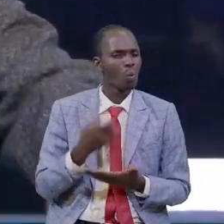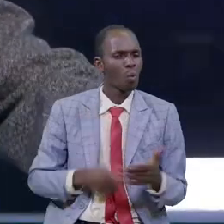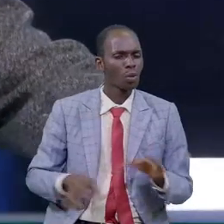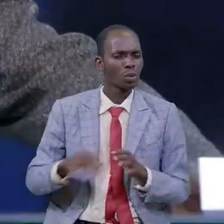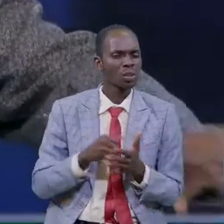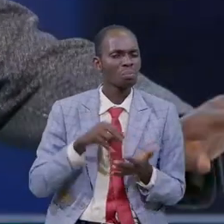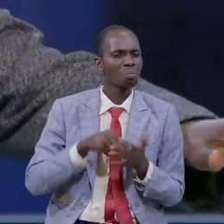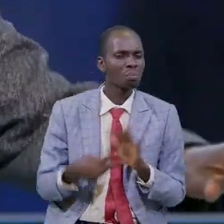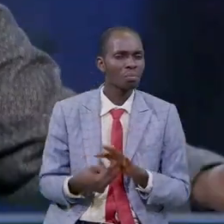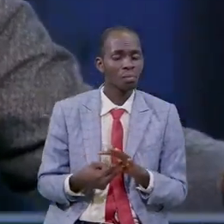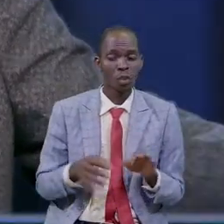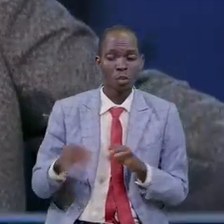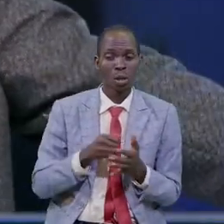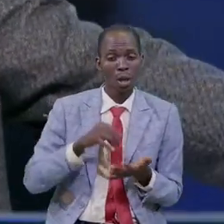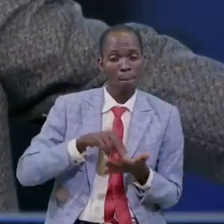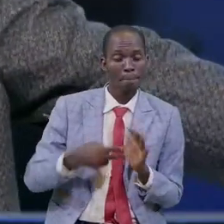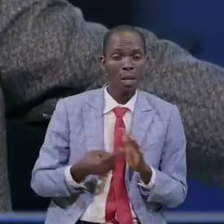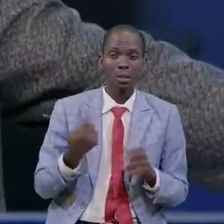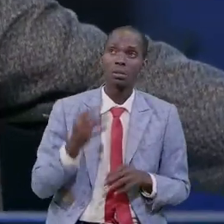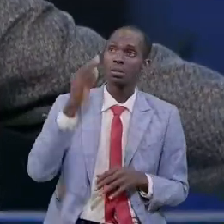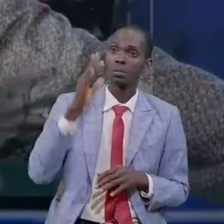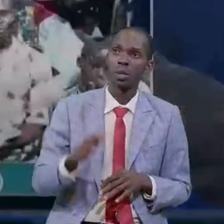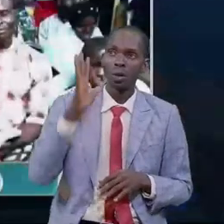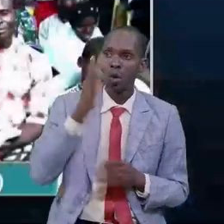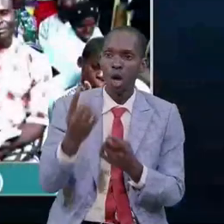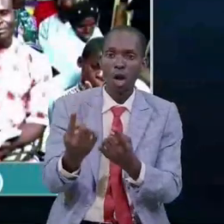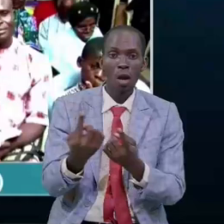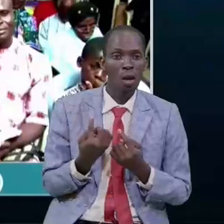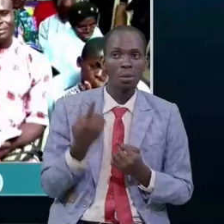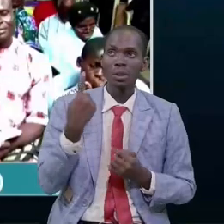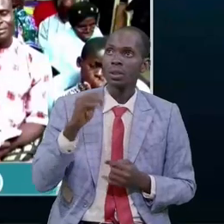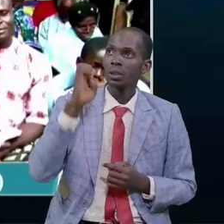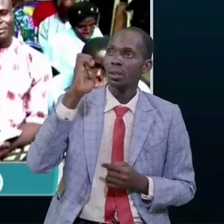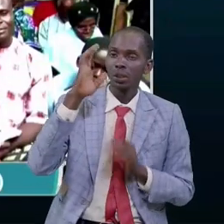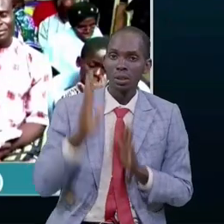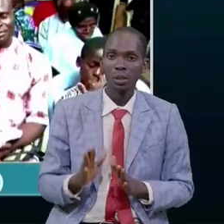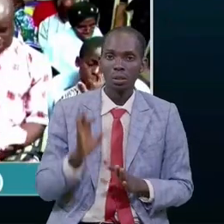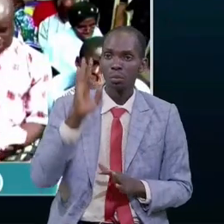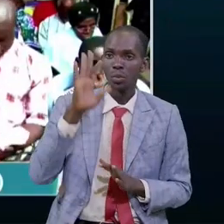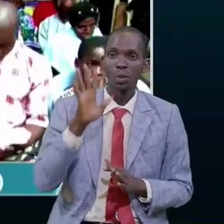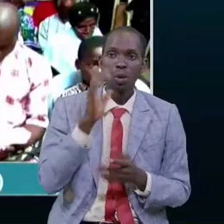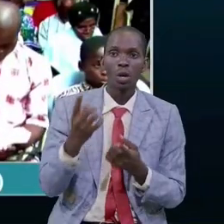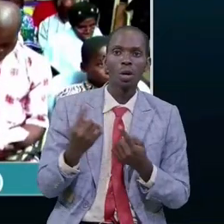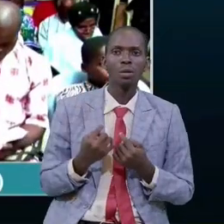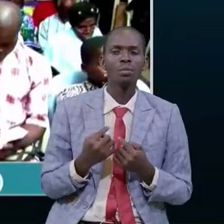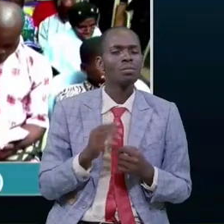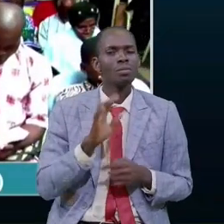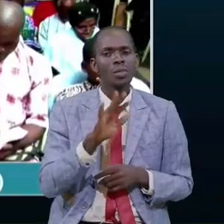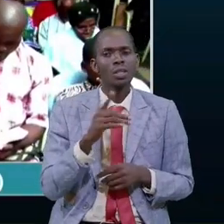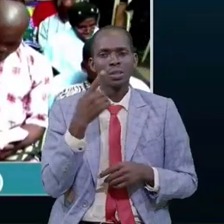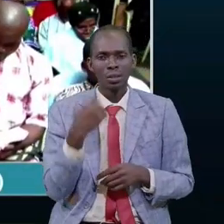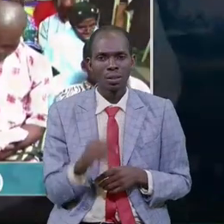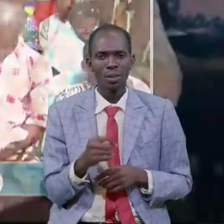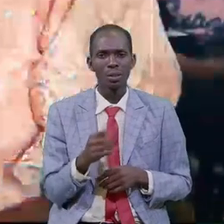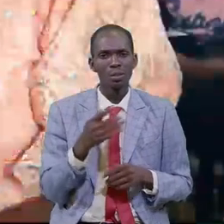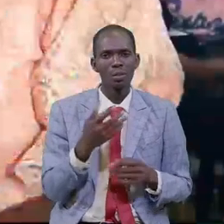that mean the pastor Qu'est-ce will come, the evangelist le will come? L'évangéliste he for the evangelist, he will lay his hands on the sick